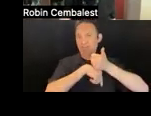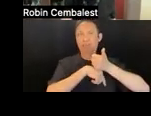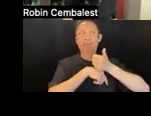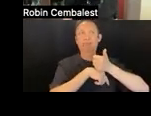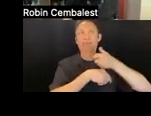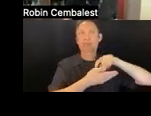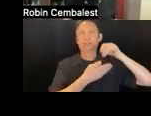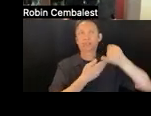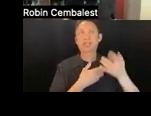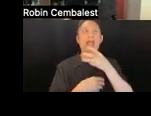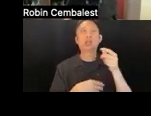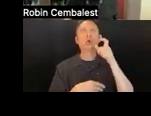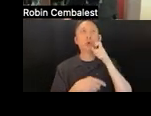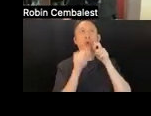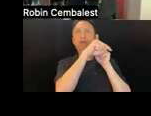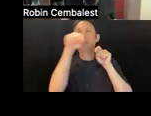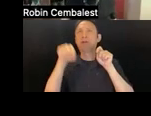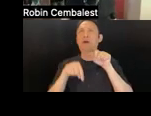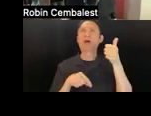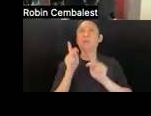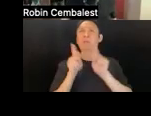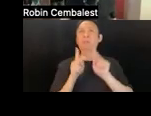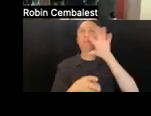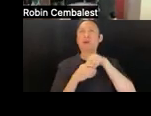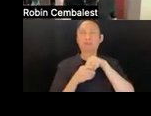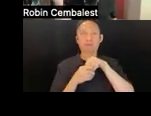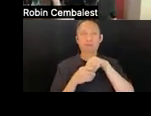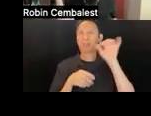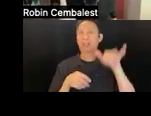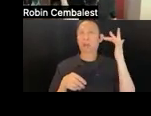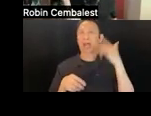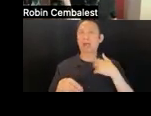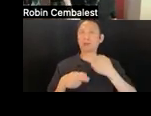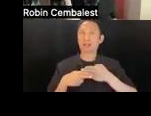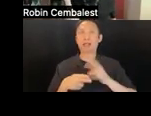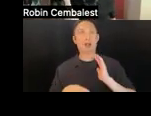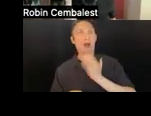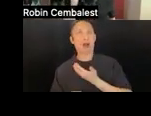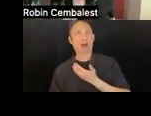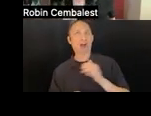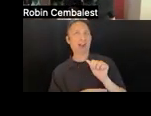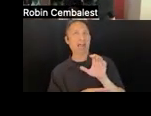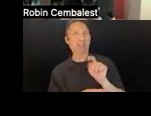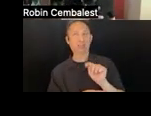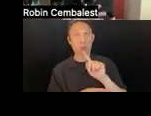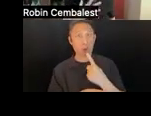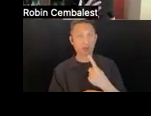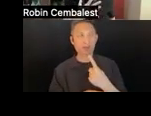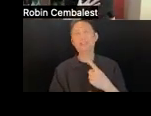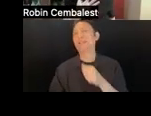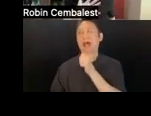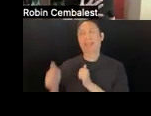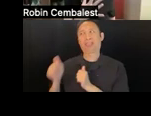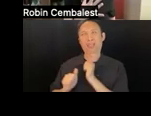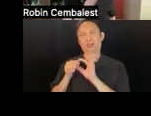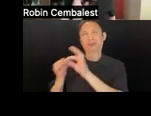of the players, right? So that's why I call it our Act One, even though it's not your theater Act One, because all of these people